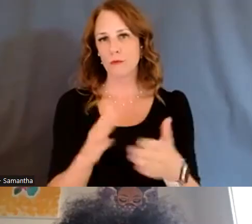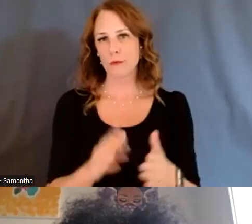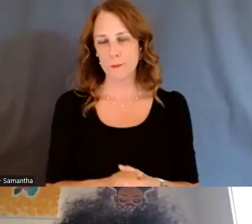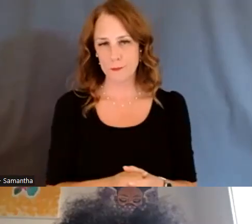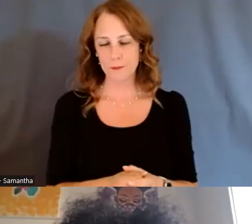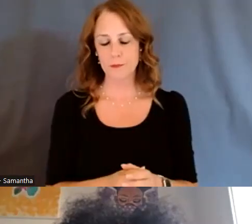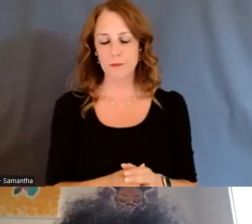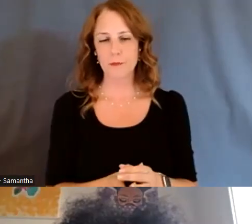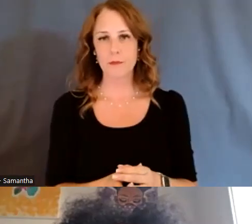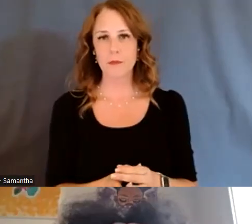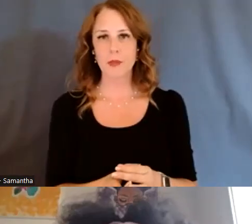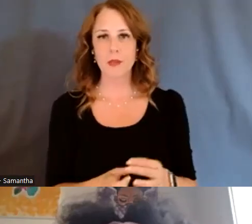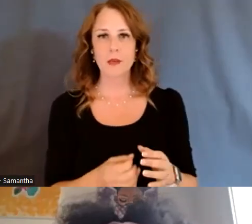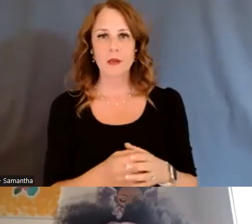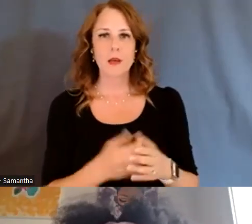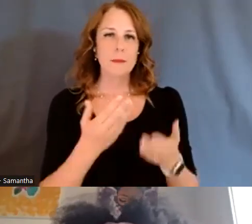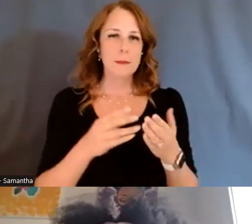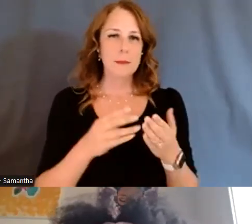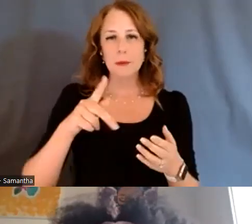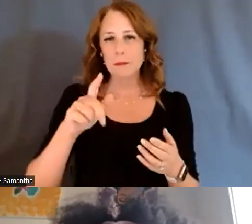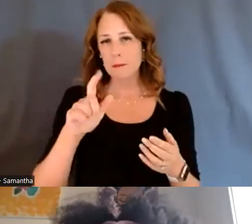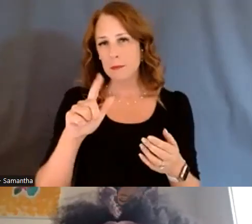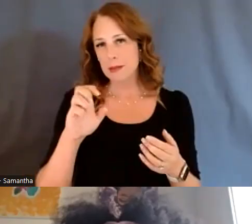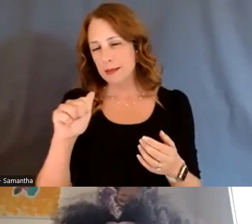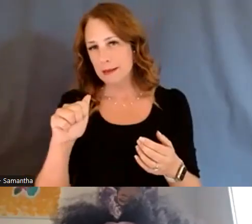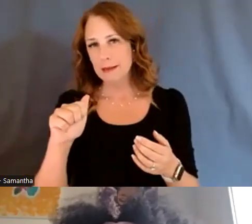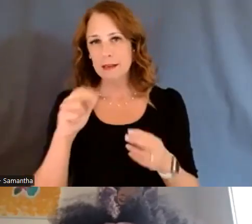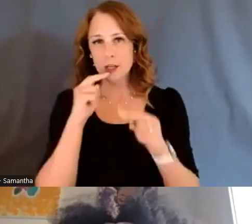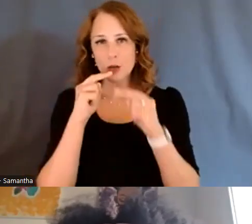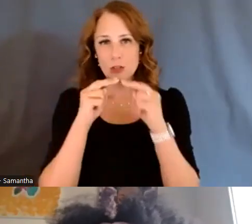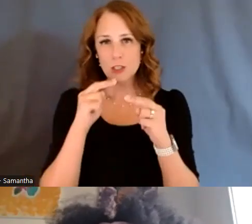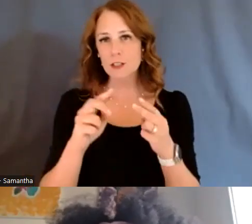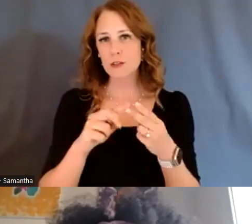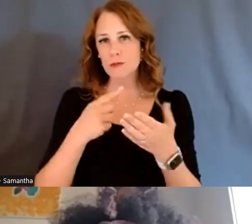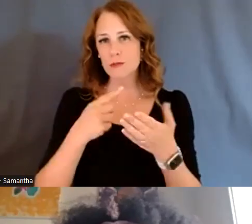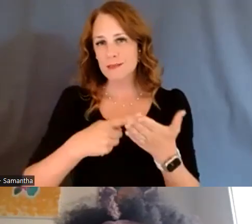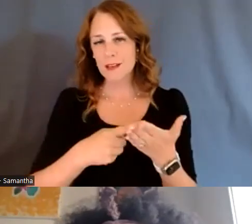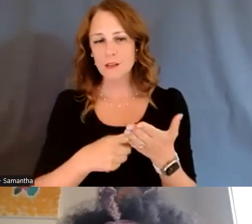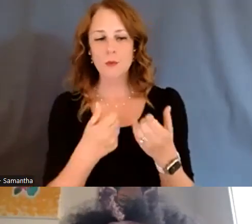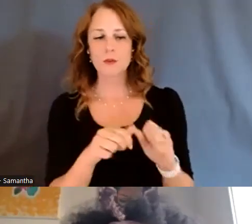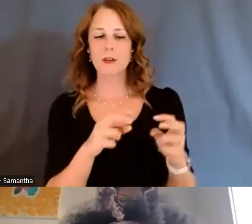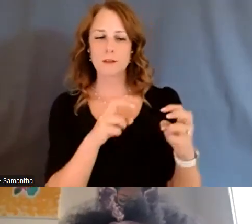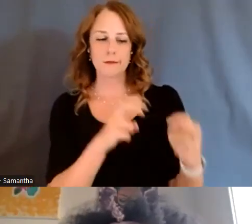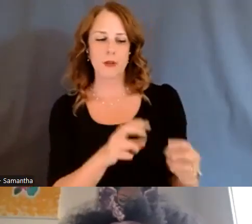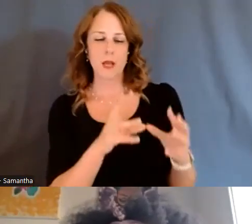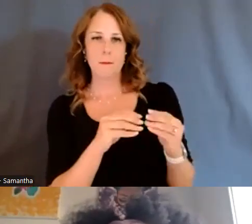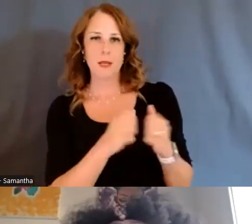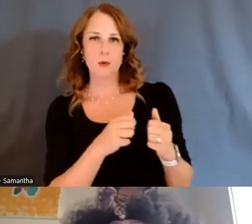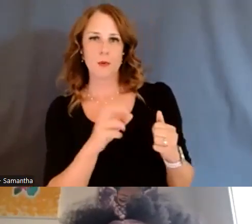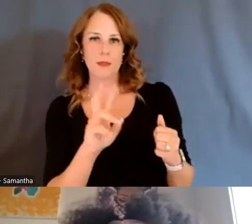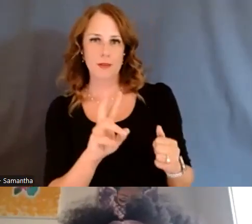to any plea negotiation or discussion, we always try to meet with the victim and